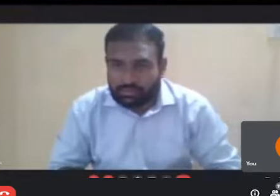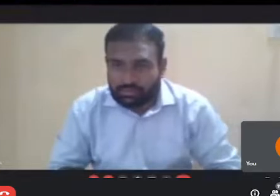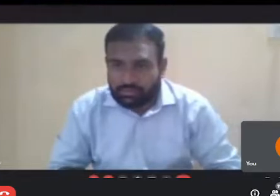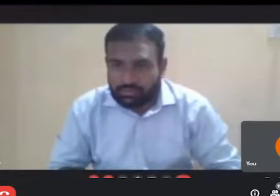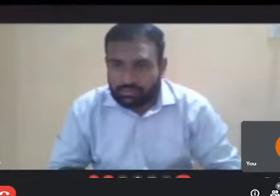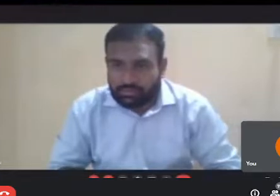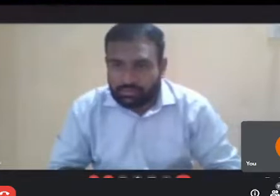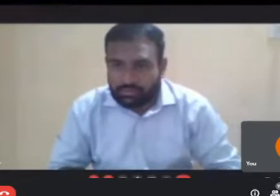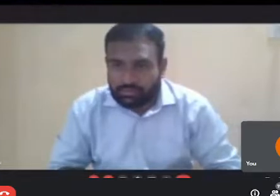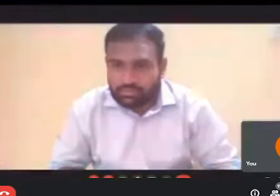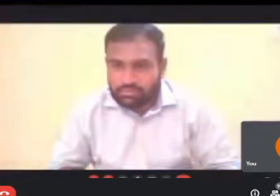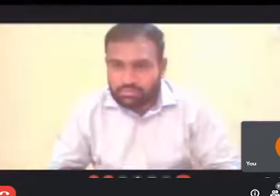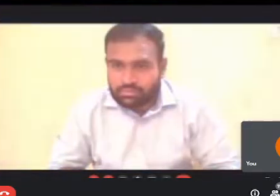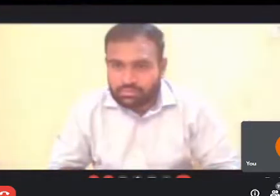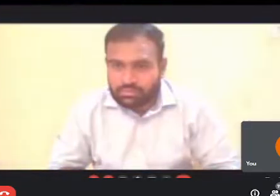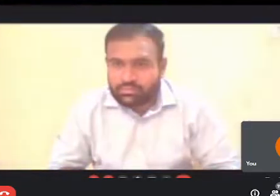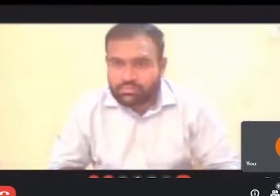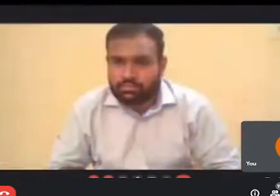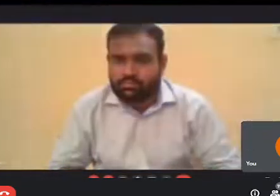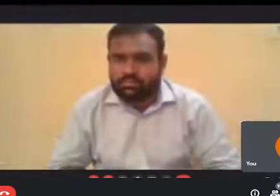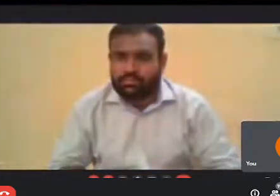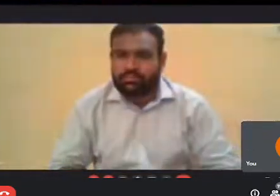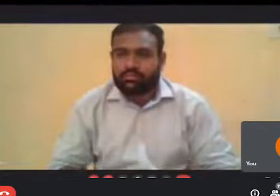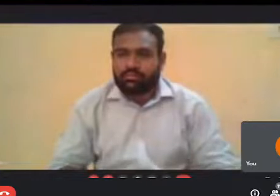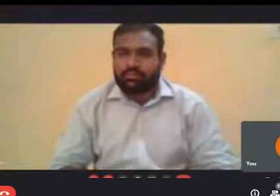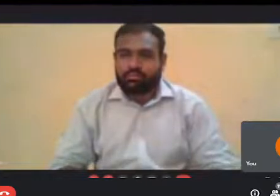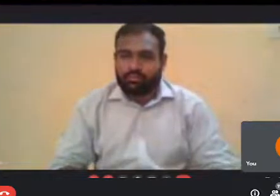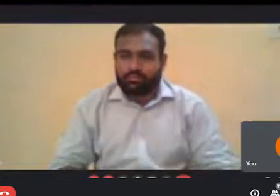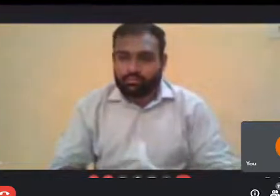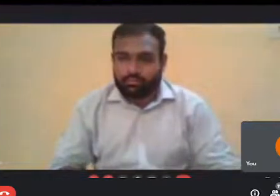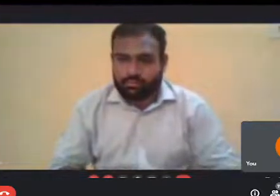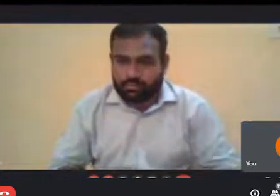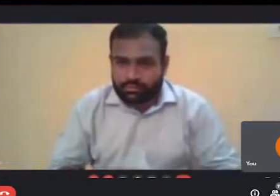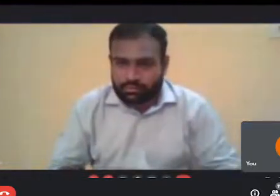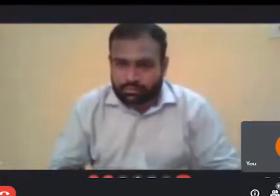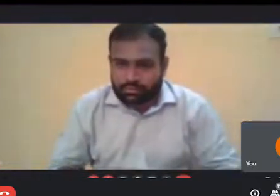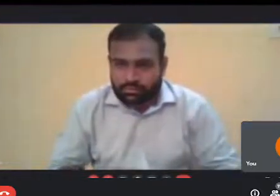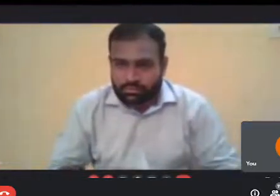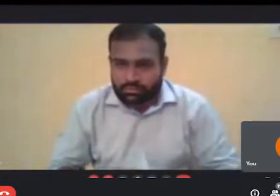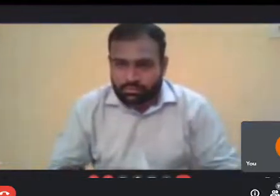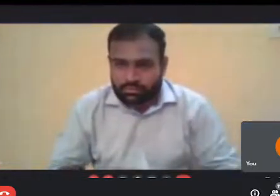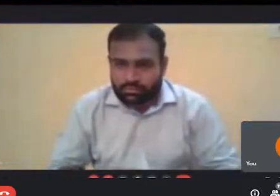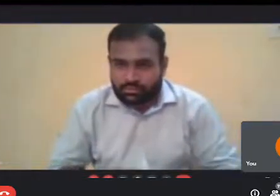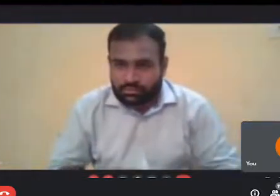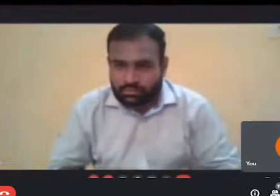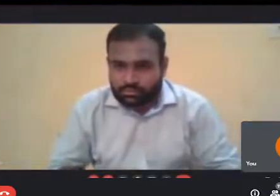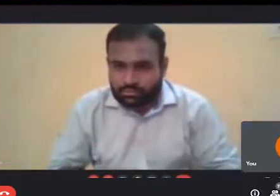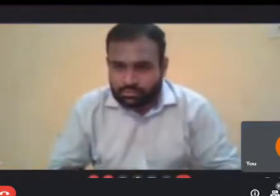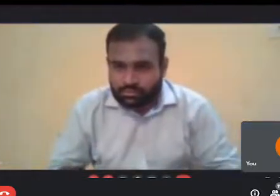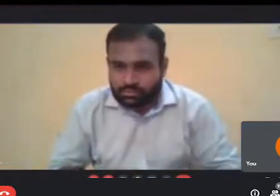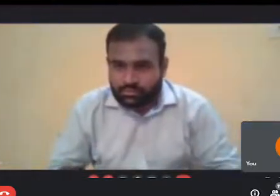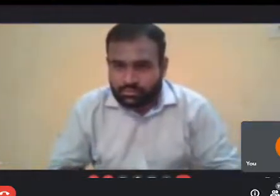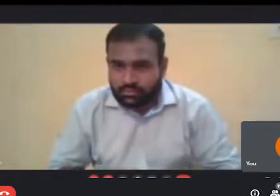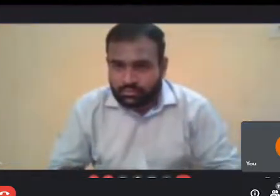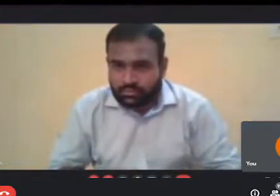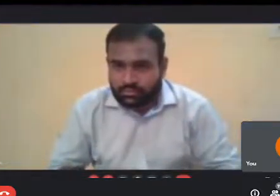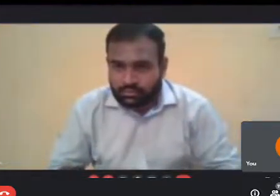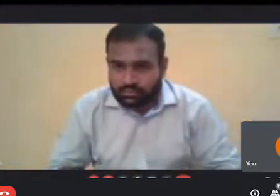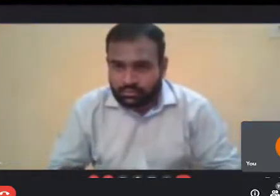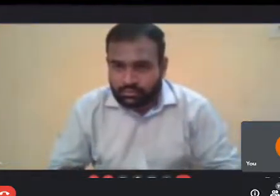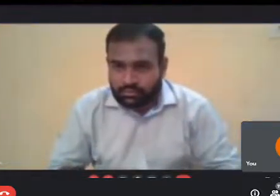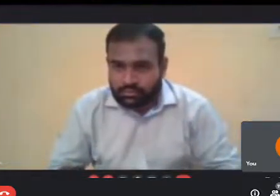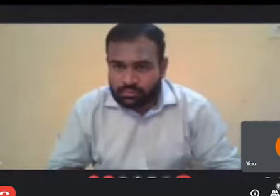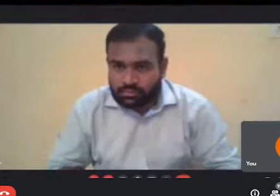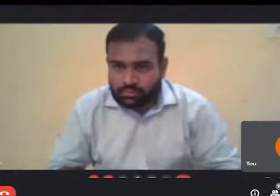into smaller places like where I come from, most of the deaf people get isolated because they don't know and the access is not